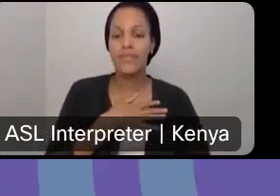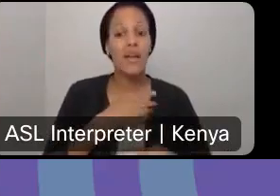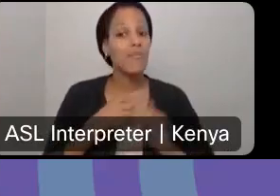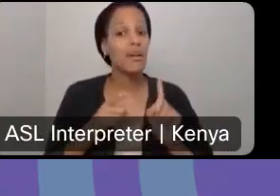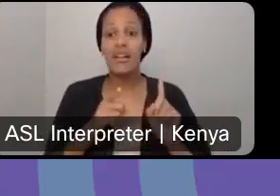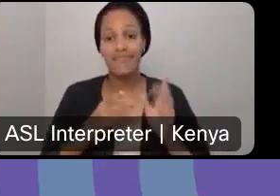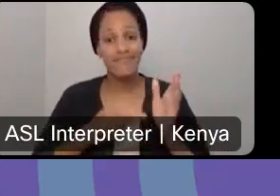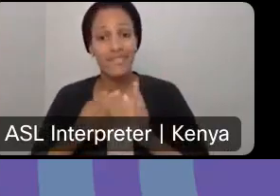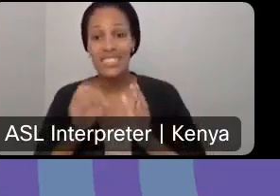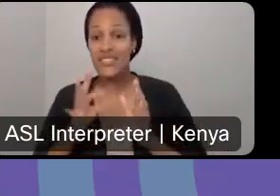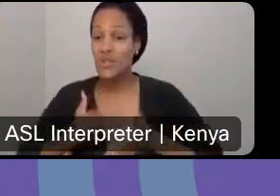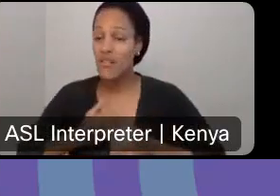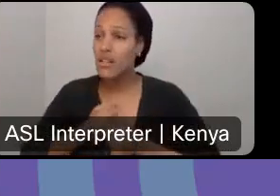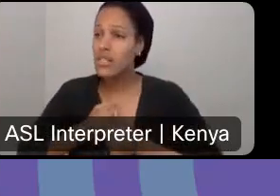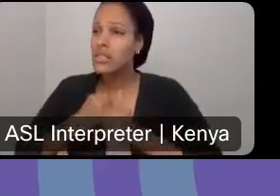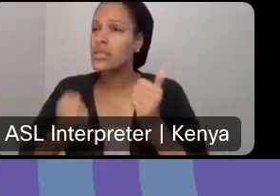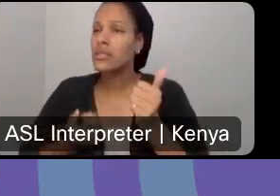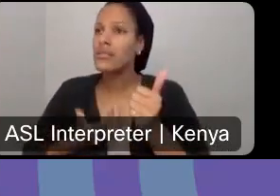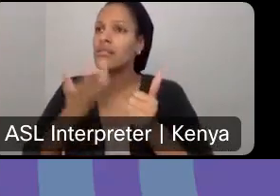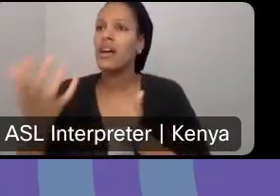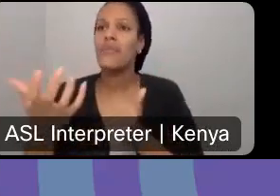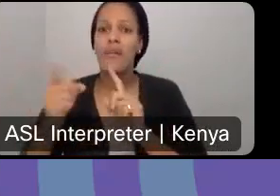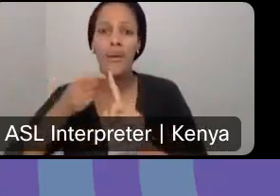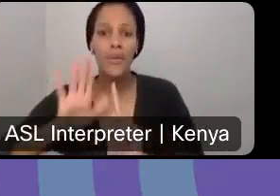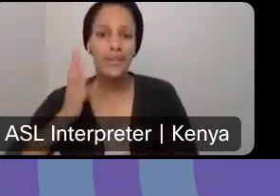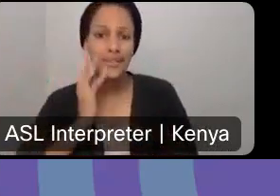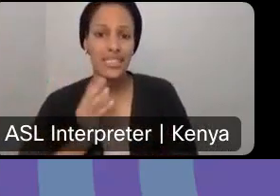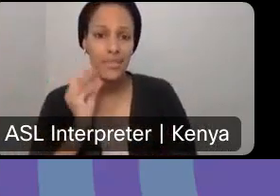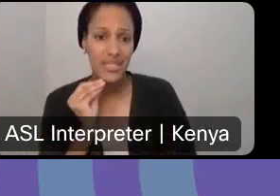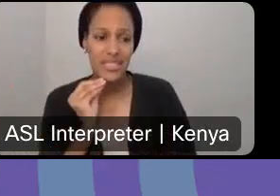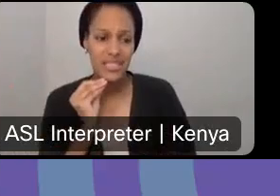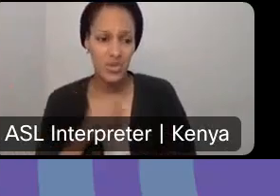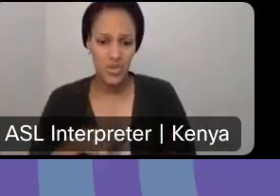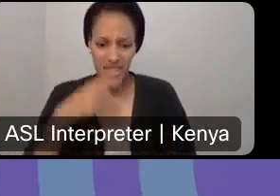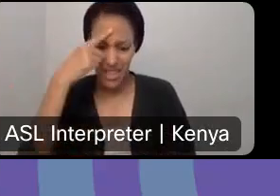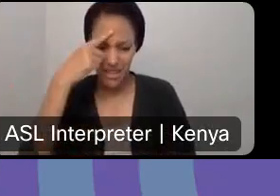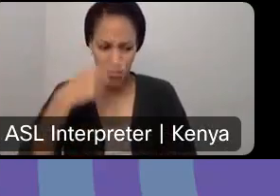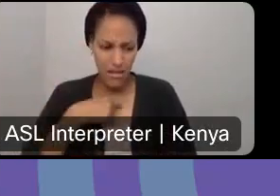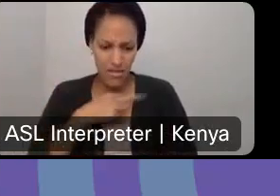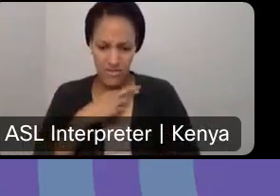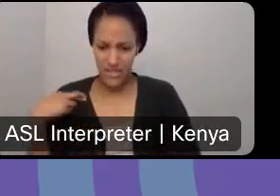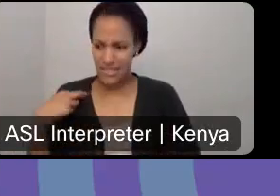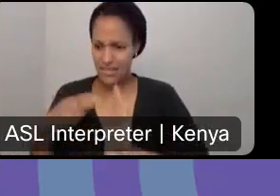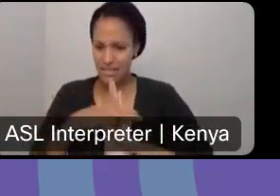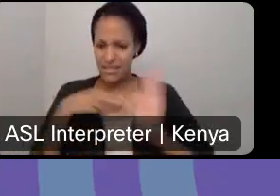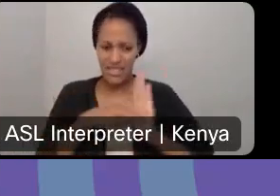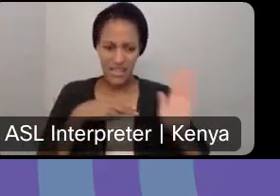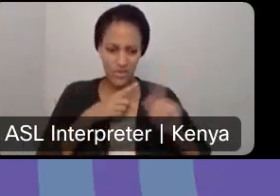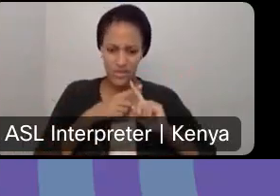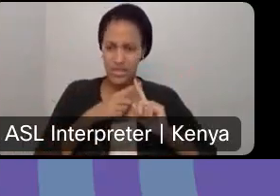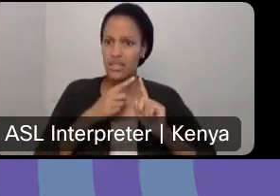open about your experiences, you risk being labeled, treated differently, or discriminated